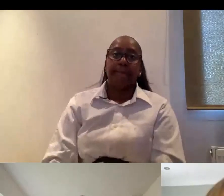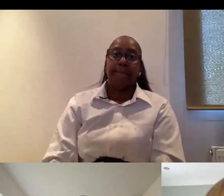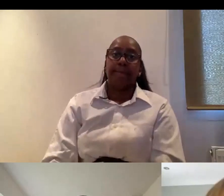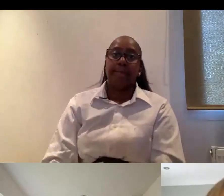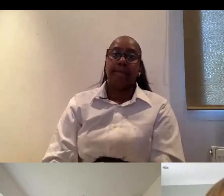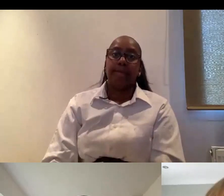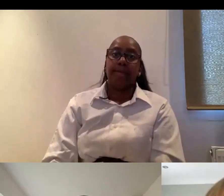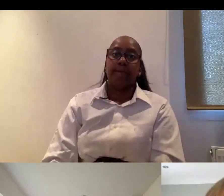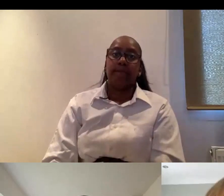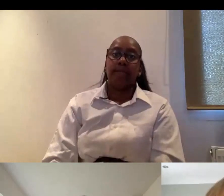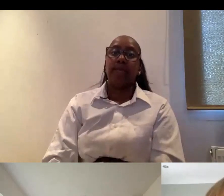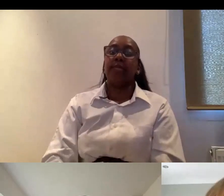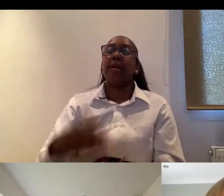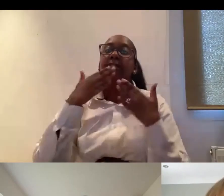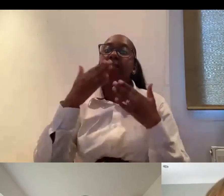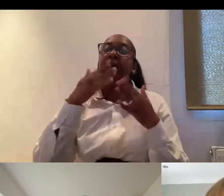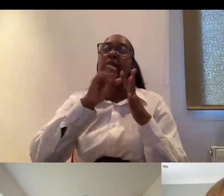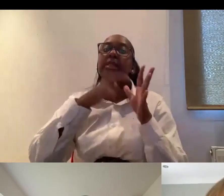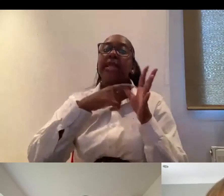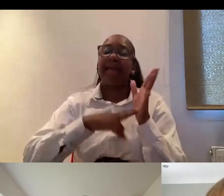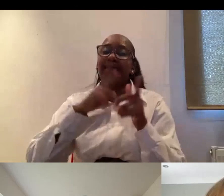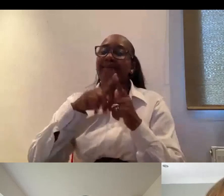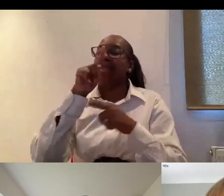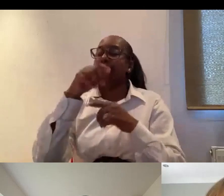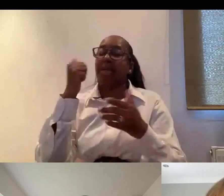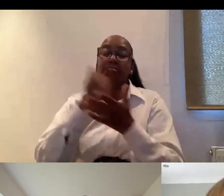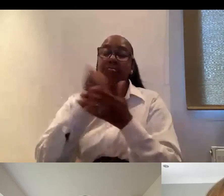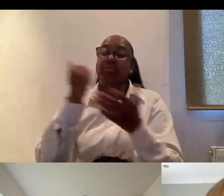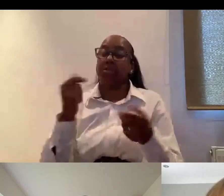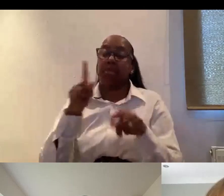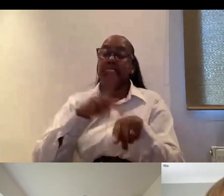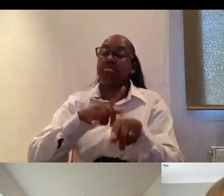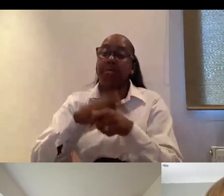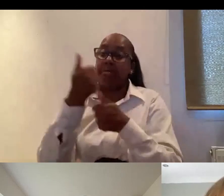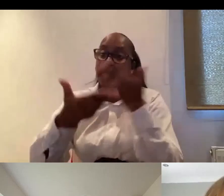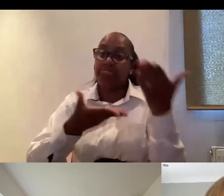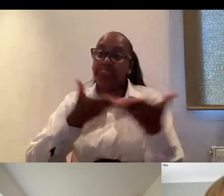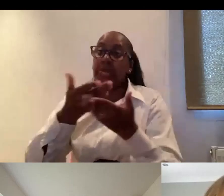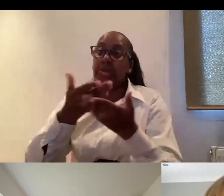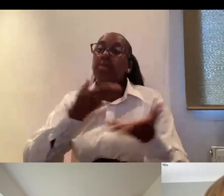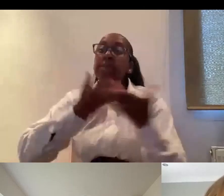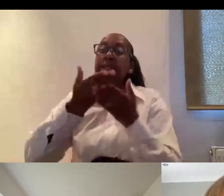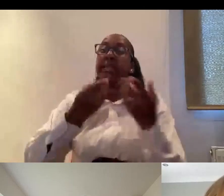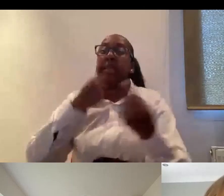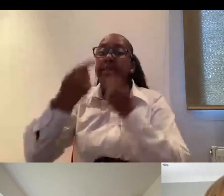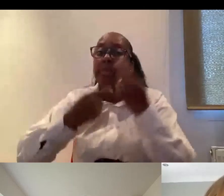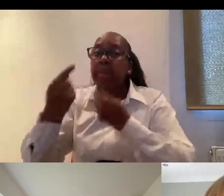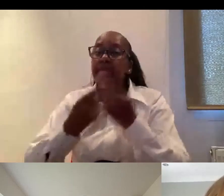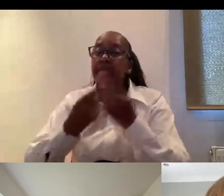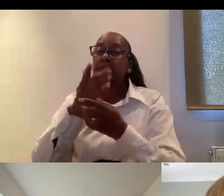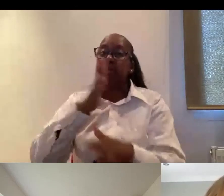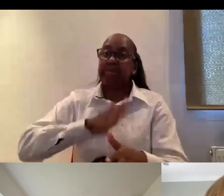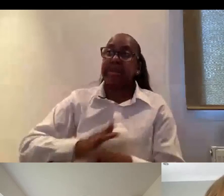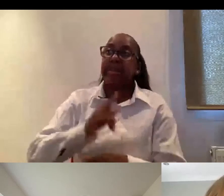Thank you, Dave, for facilitating as well. I think this has been a brilliant session to give everybody the information